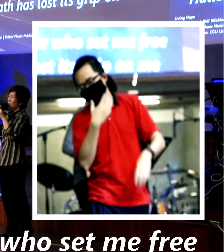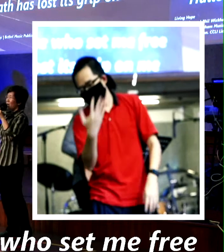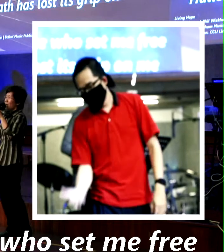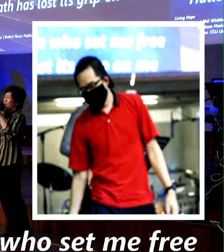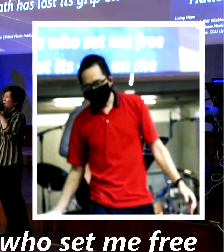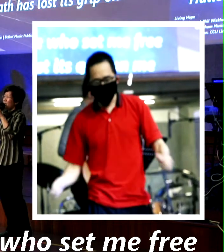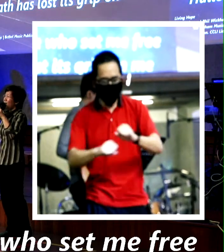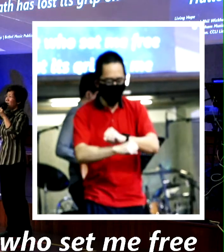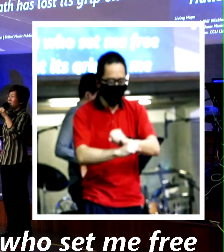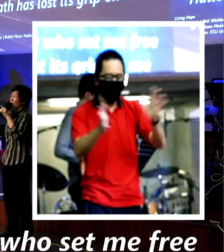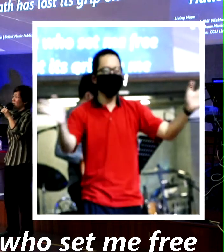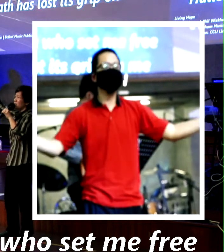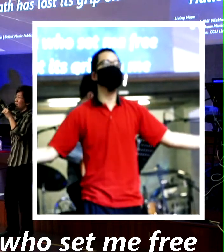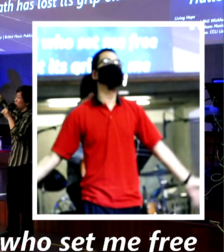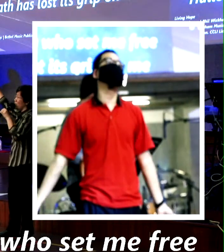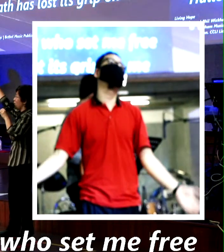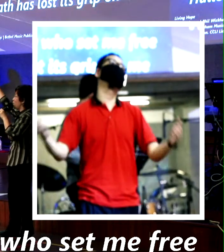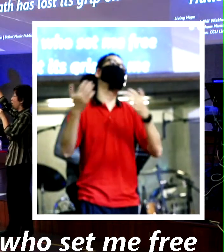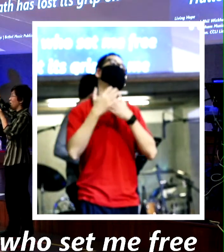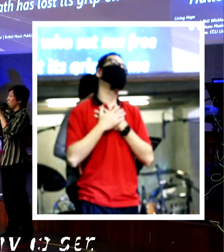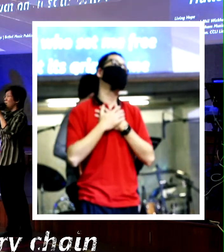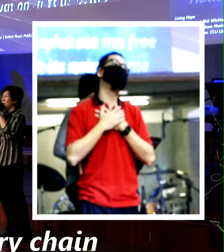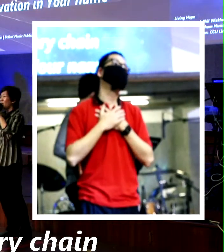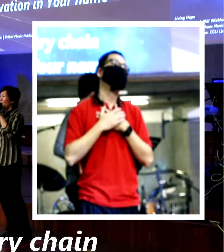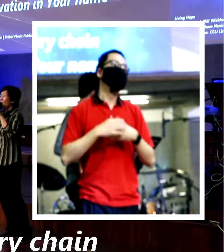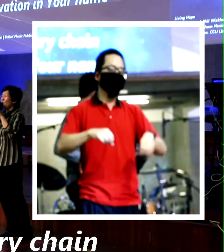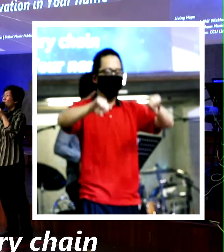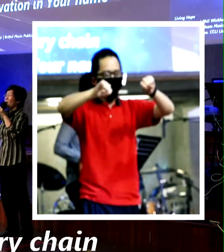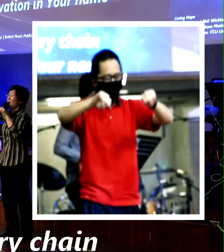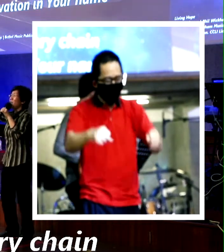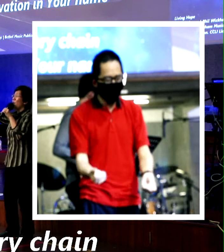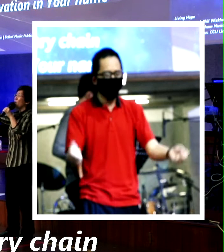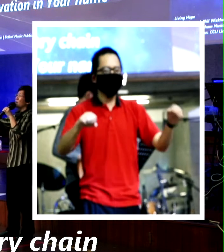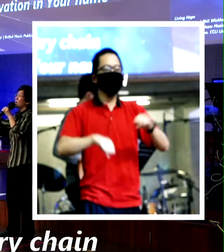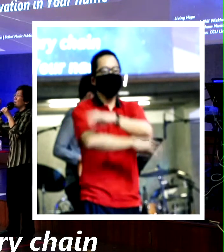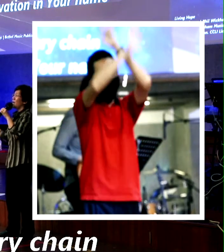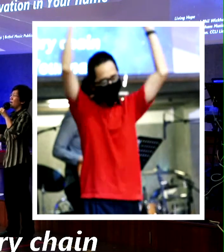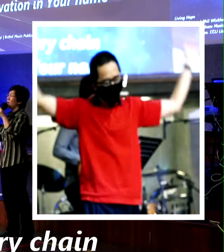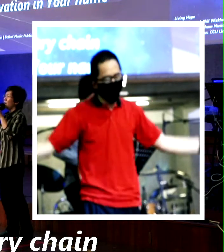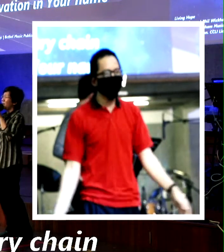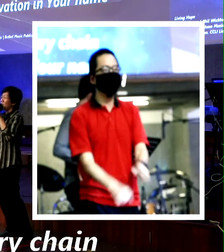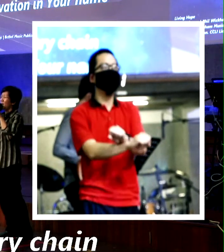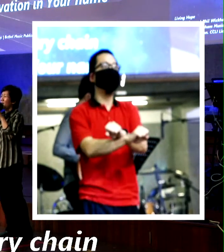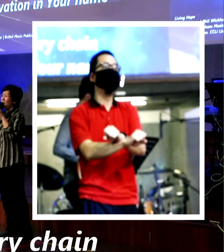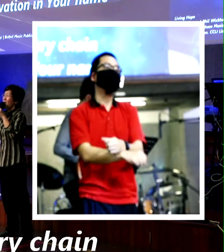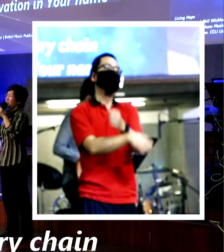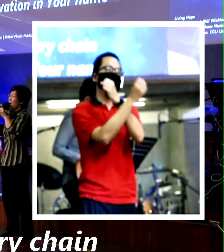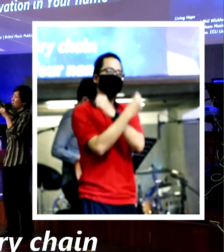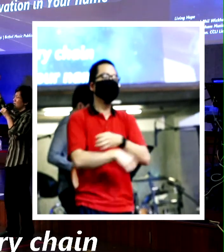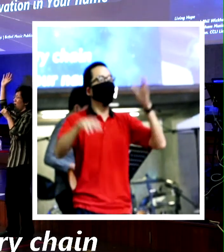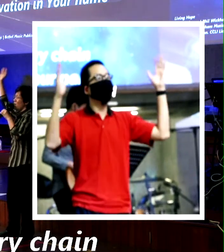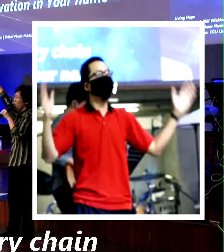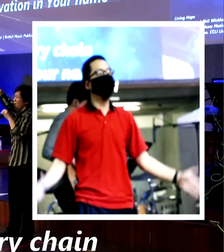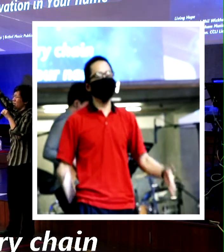Hallelujah. Death has lost its grip on me. You have broken every chain.